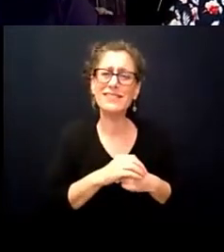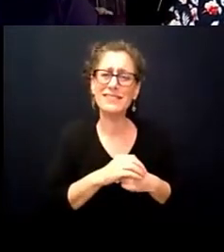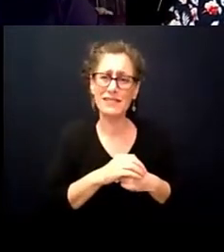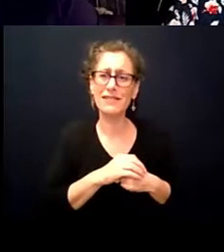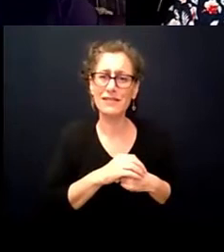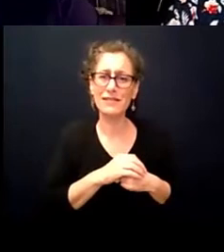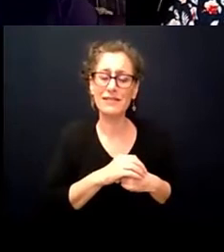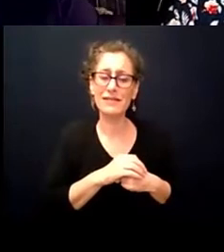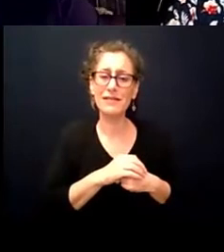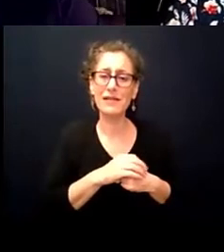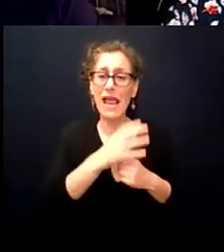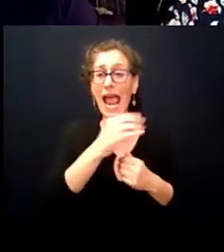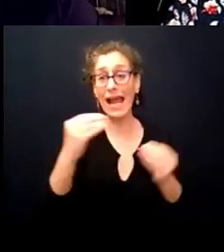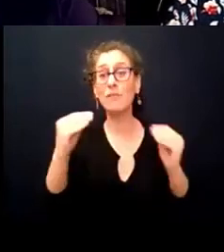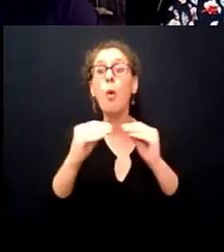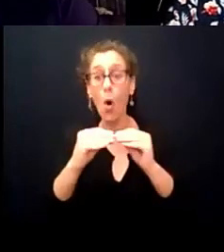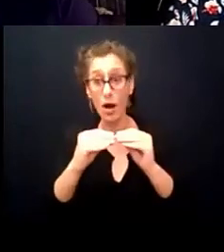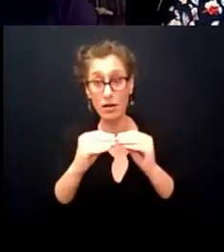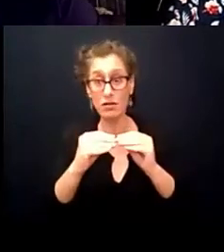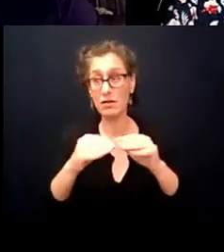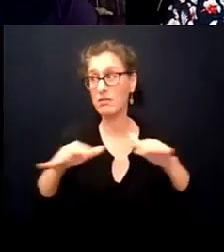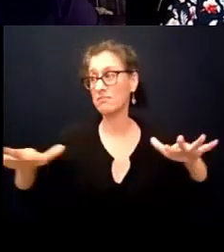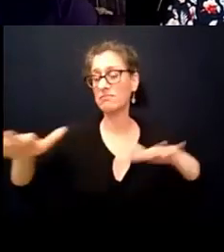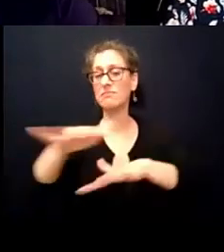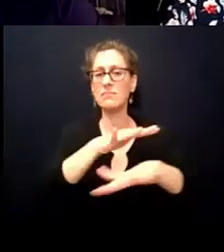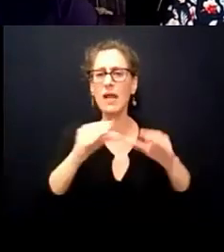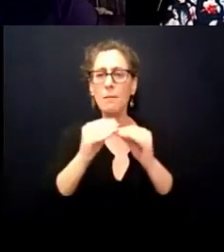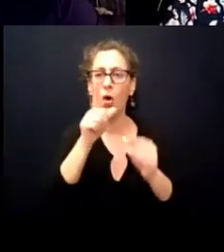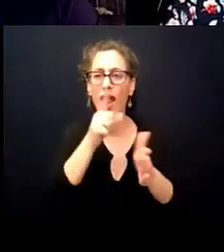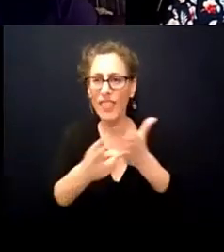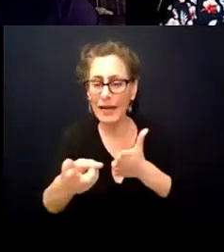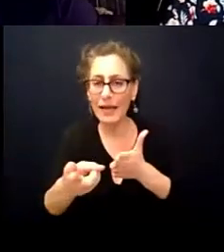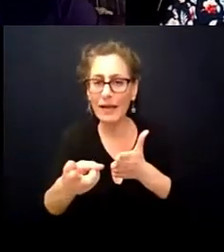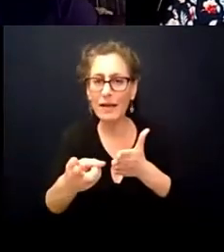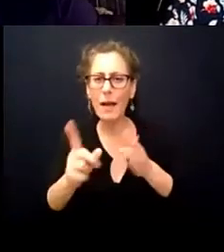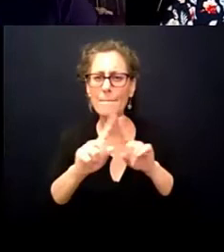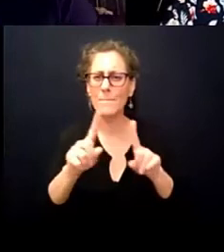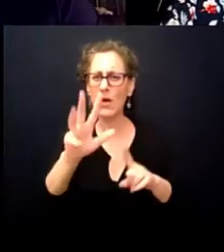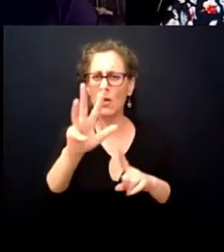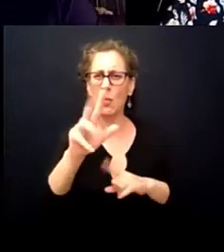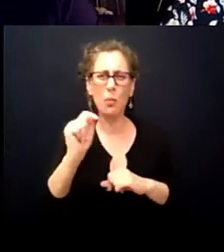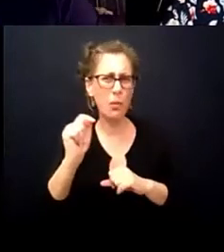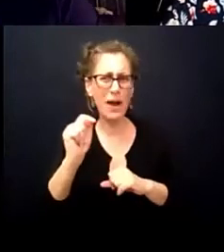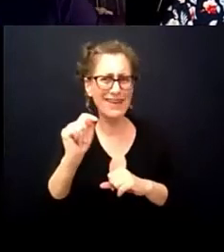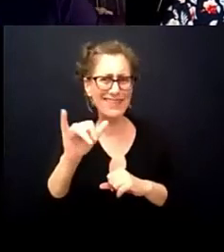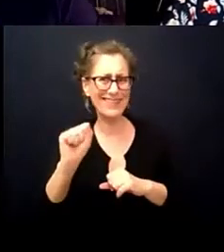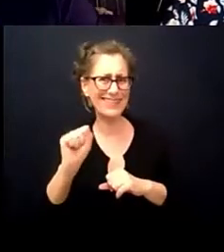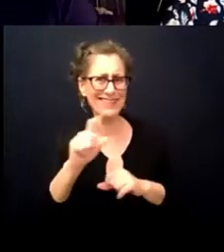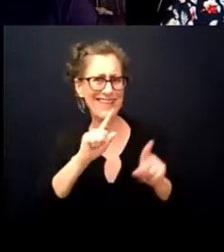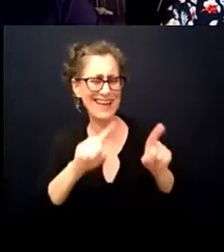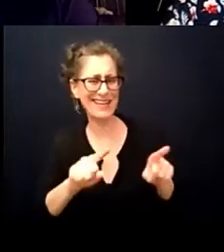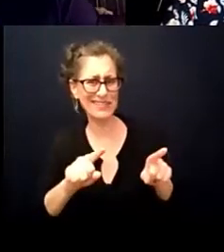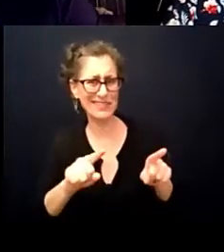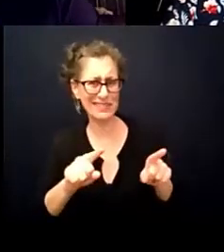represented in a better way, and also more of it to be there and more authentically. But what is the answer? I mean, I don't know if there